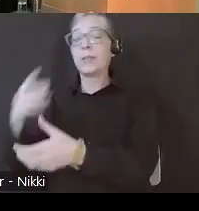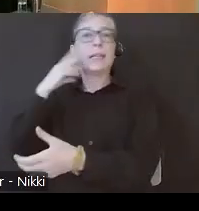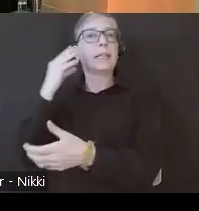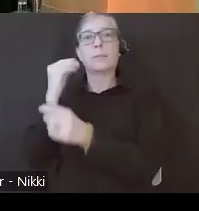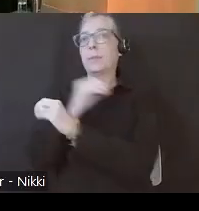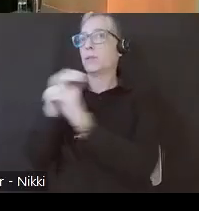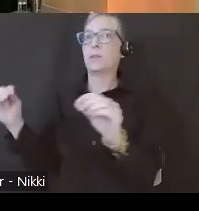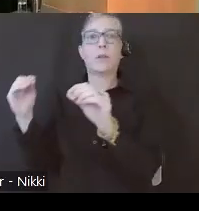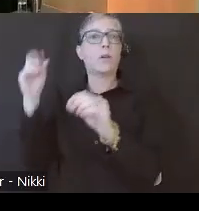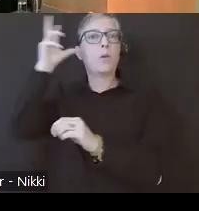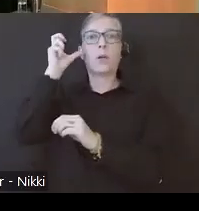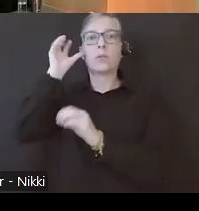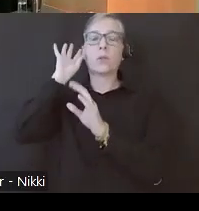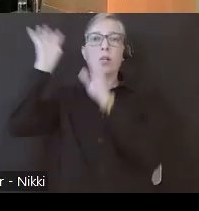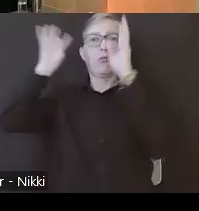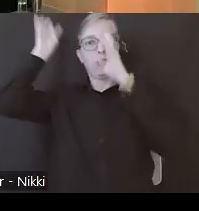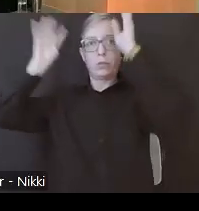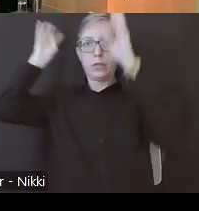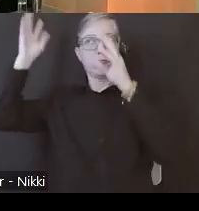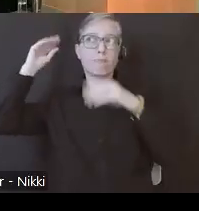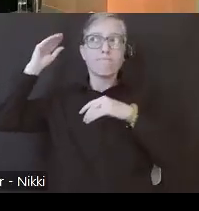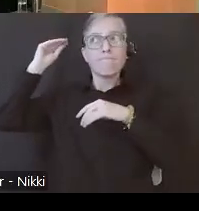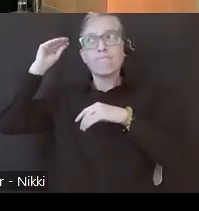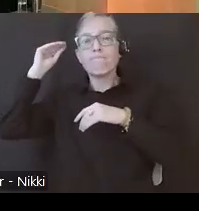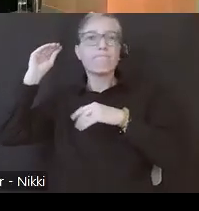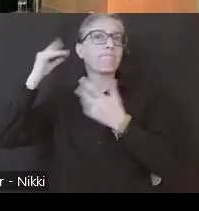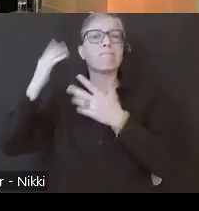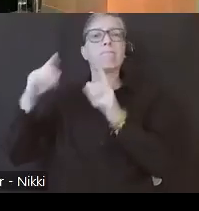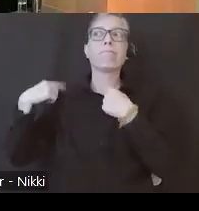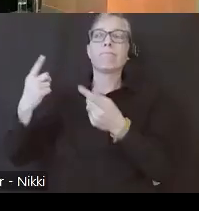auditory hallucinations in the past 3 months.